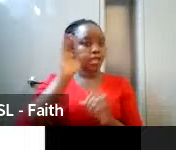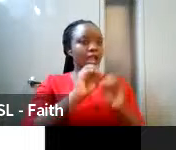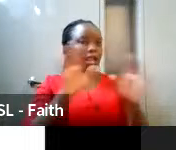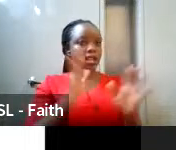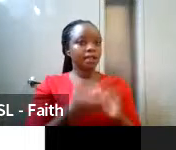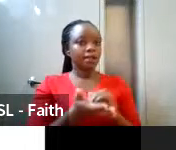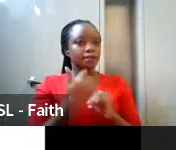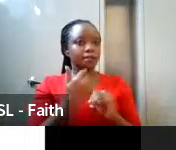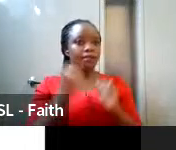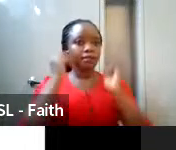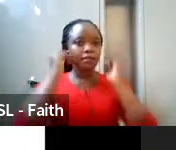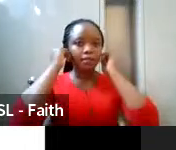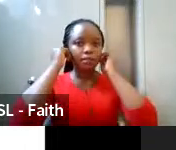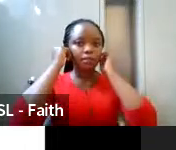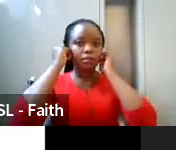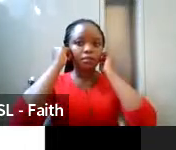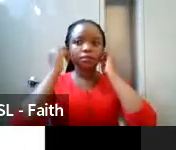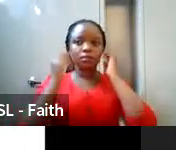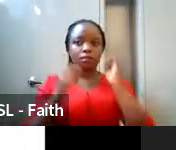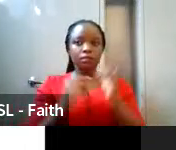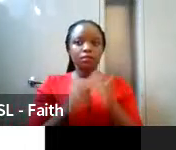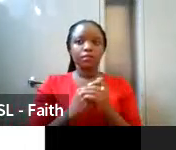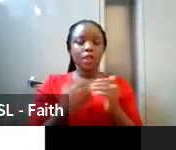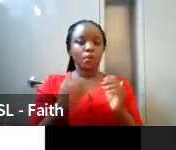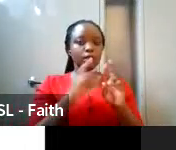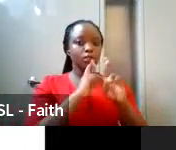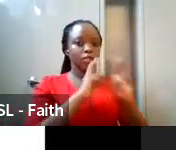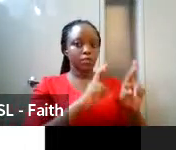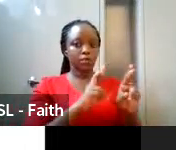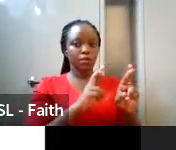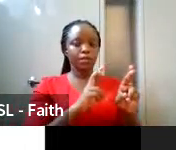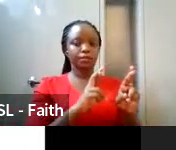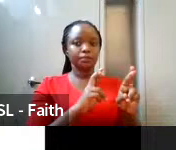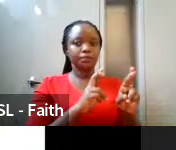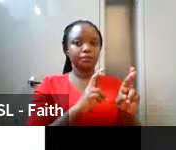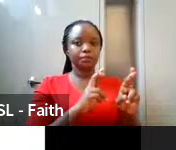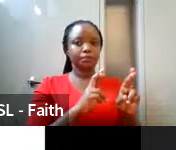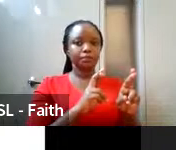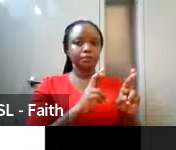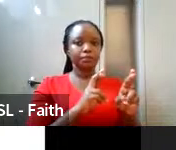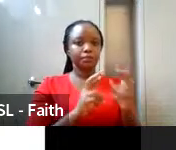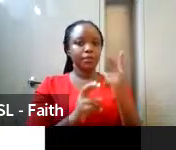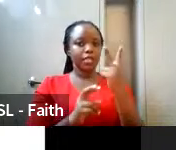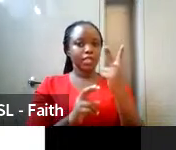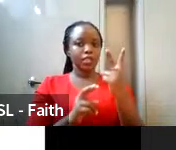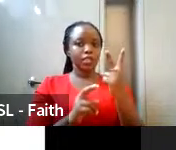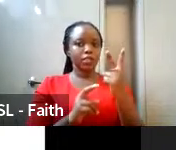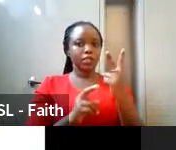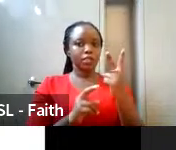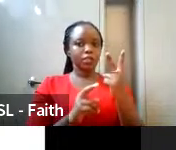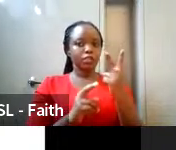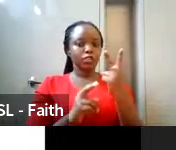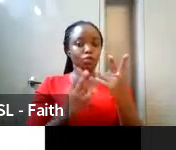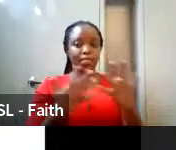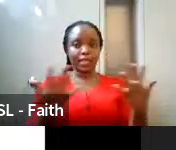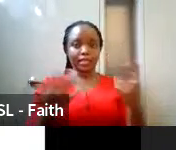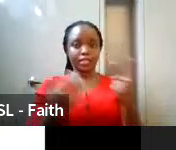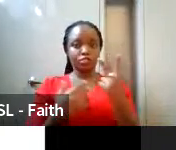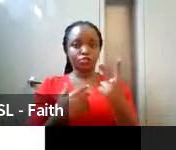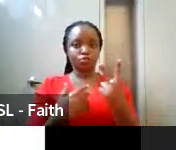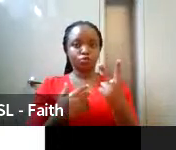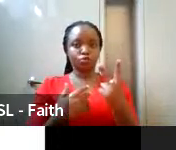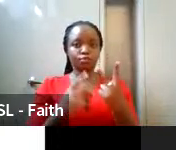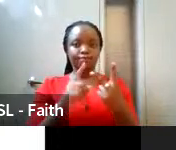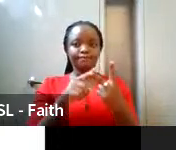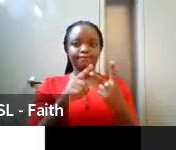Allow me to Yeah, what I'm respond to the asking, question. yeah, two things, yeah. So Number one, one, yeah,